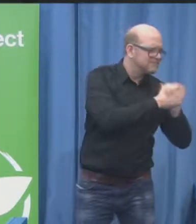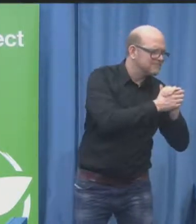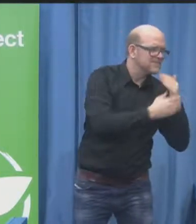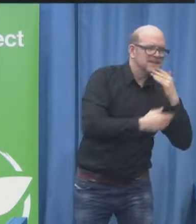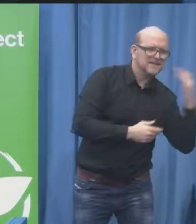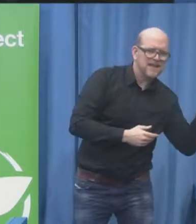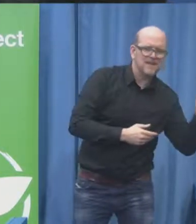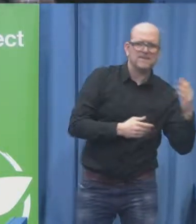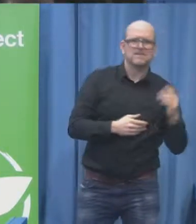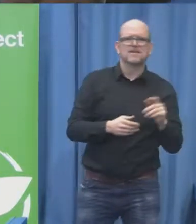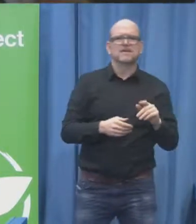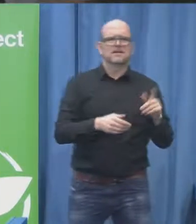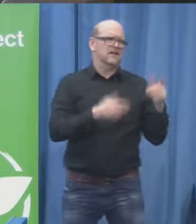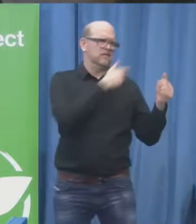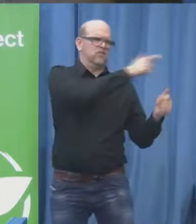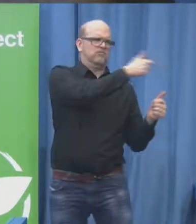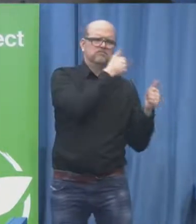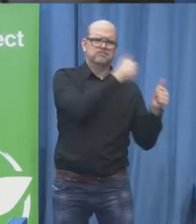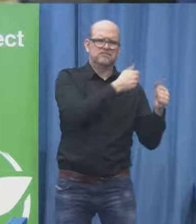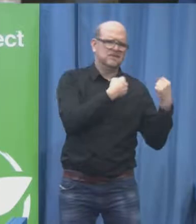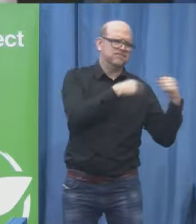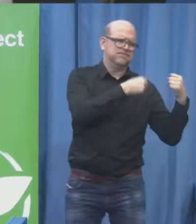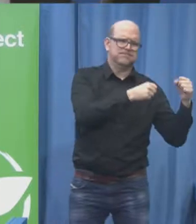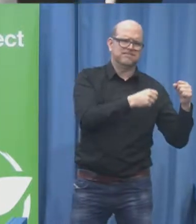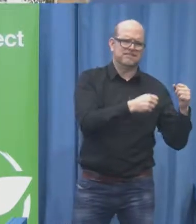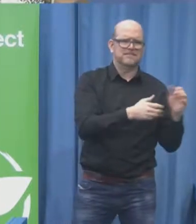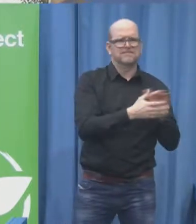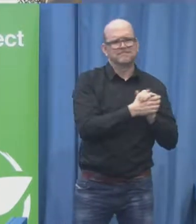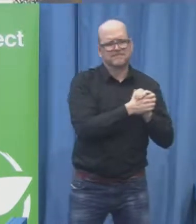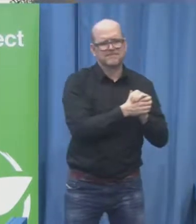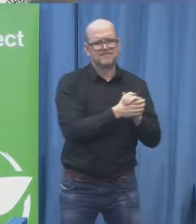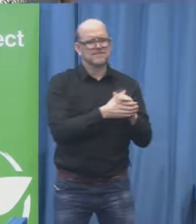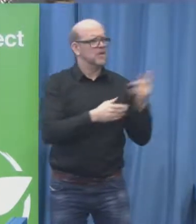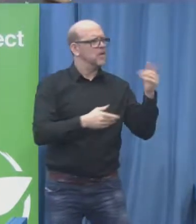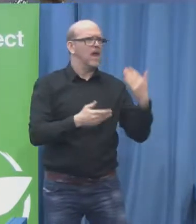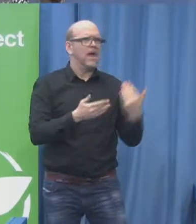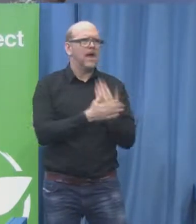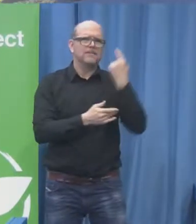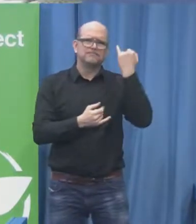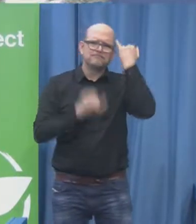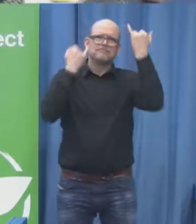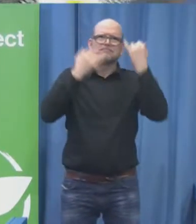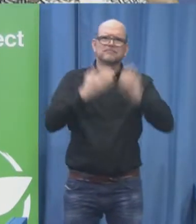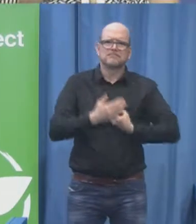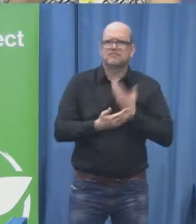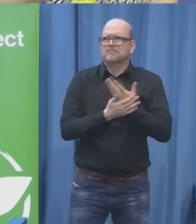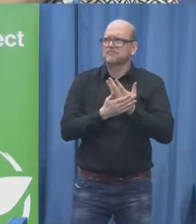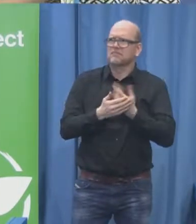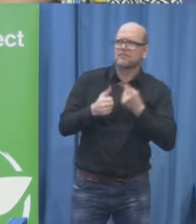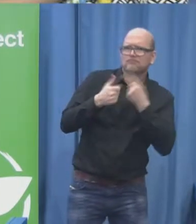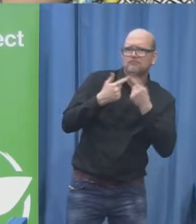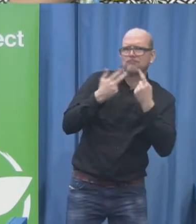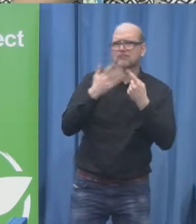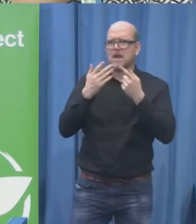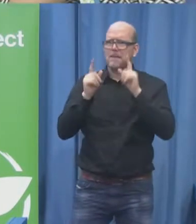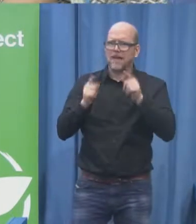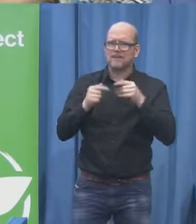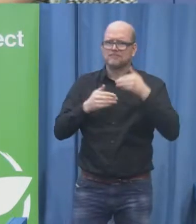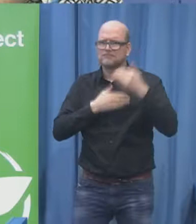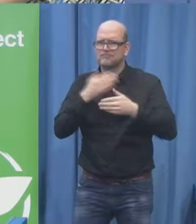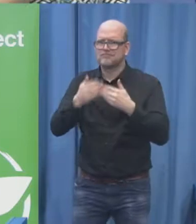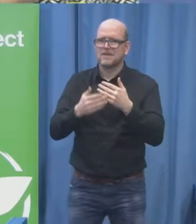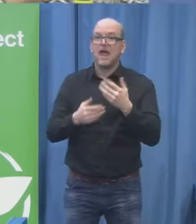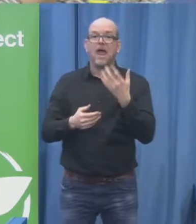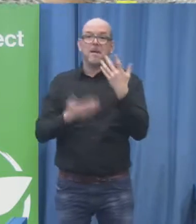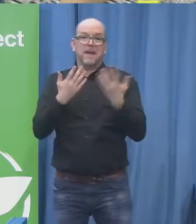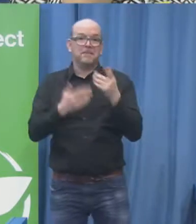the Zero Project. We also hope you still have some space on your wall in the office, because we have a picture of the team